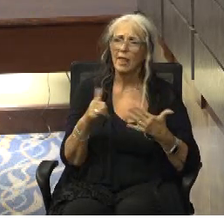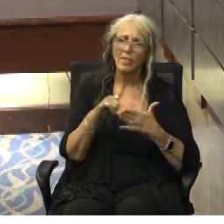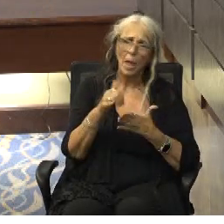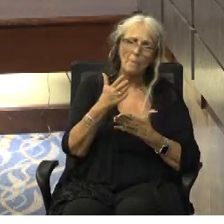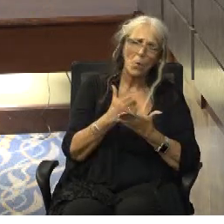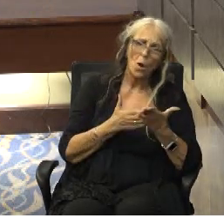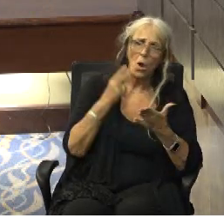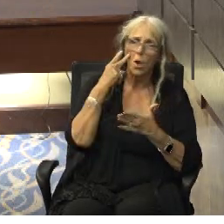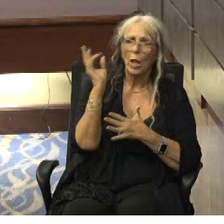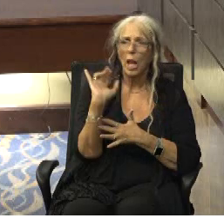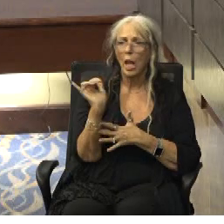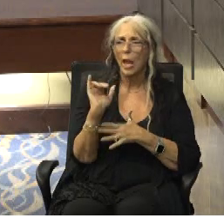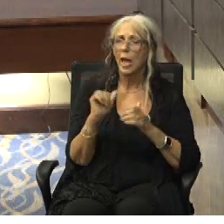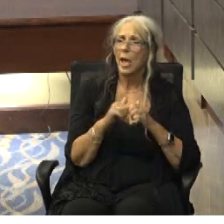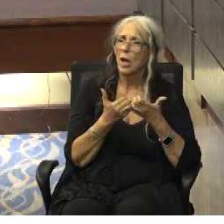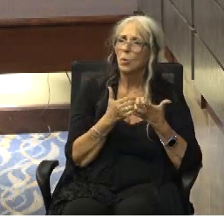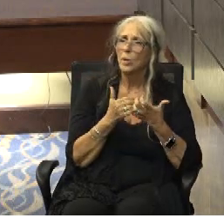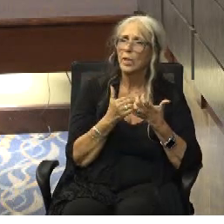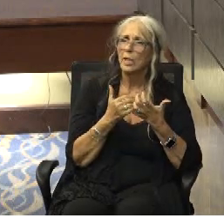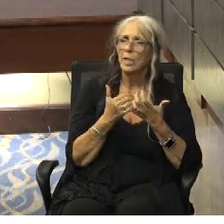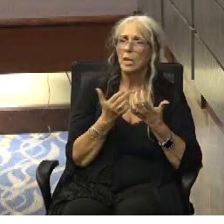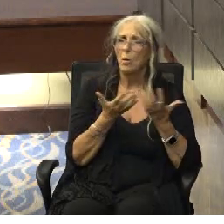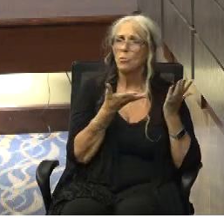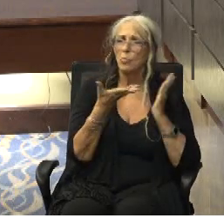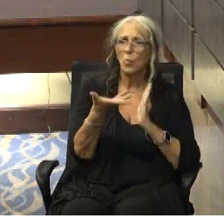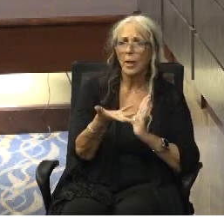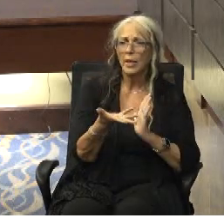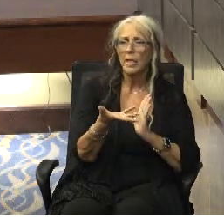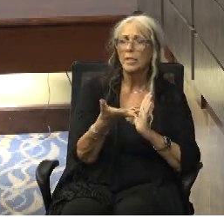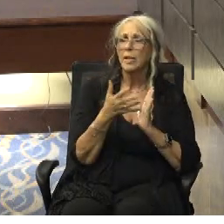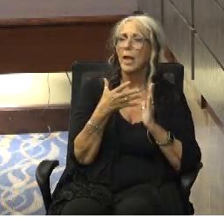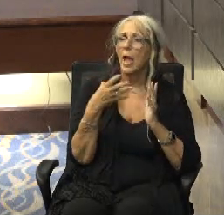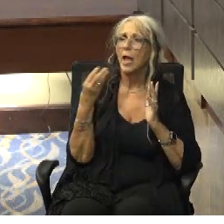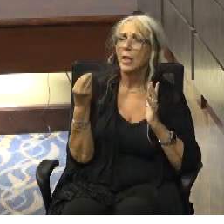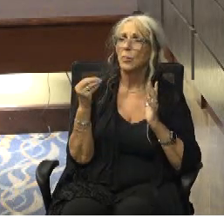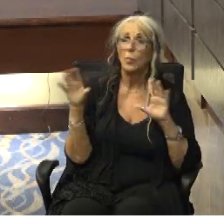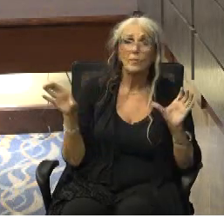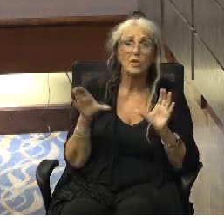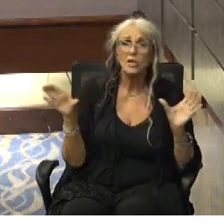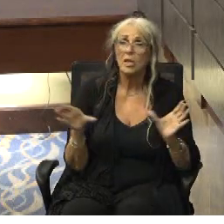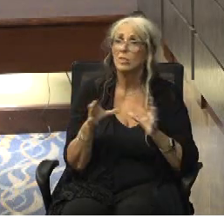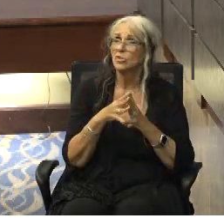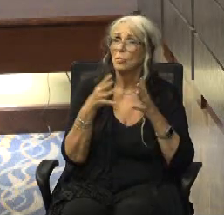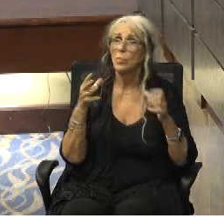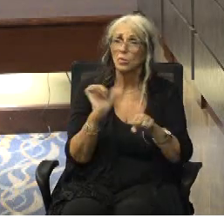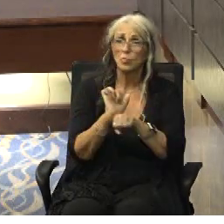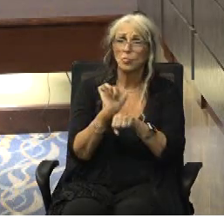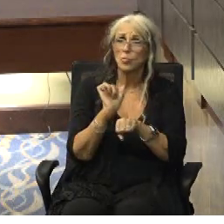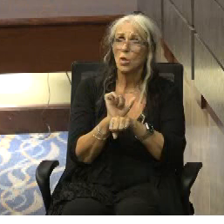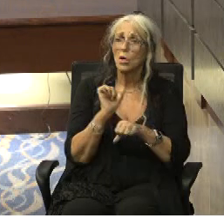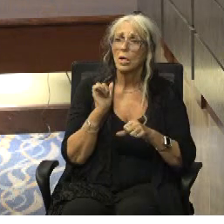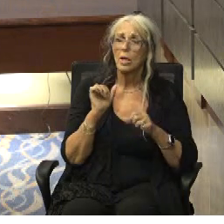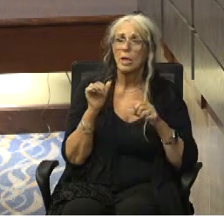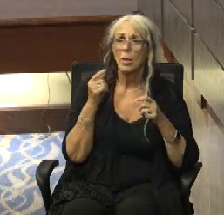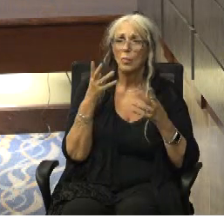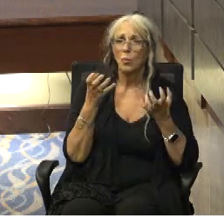like? How do we put this out there in an intentional way? We've done all of this work to kind of get to this point where we want to make sure that as we move forward that we're doing it within